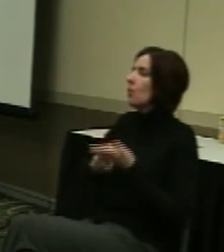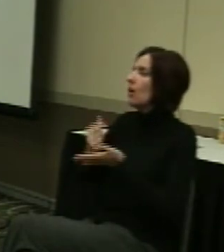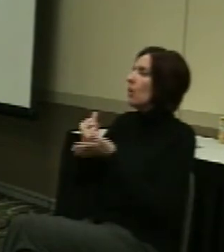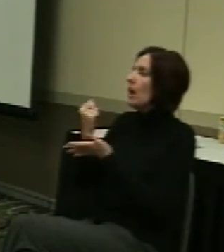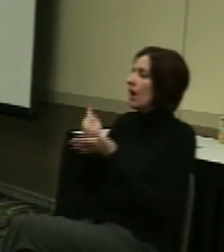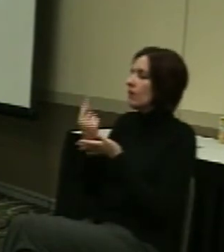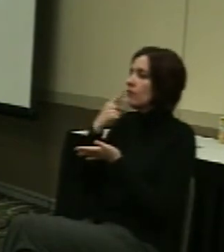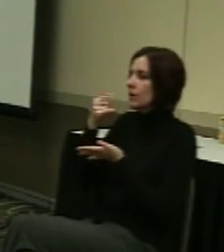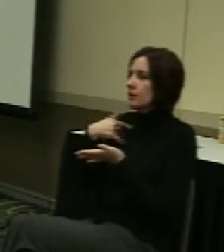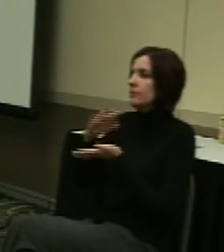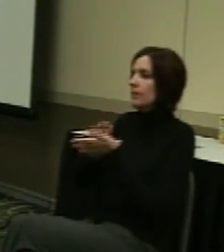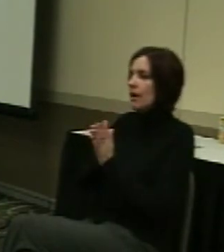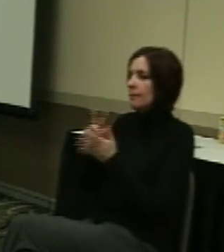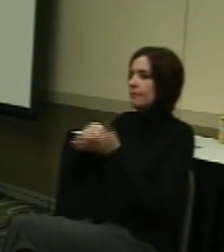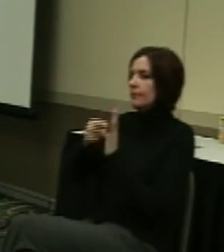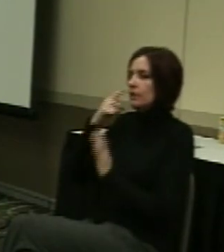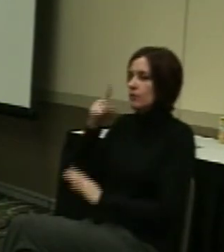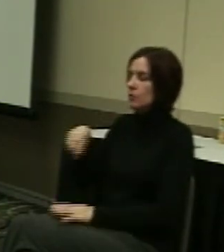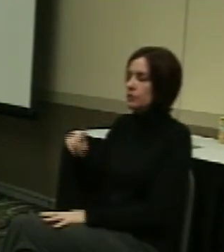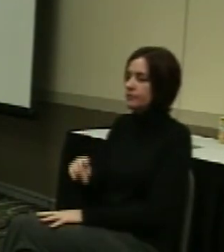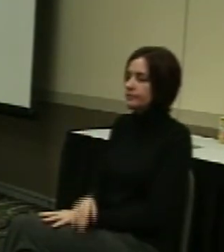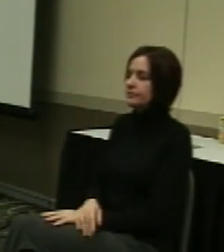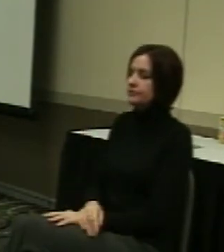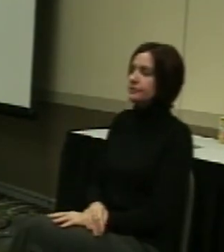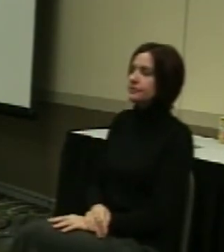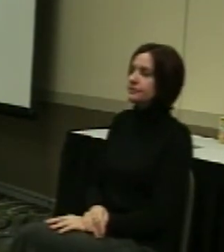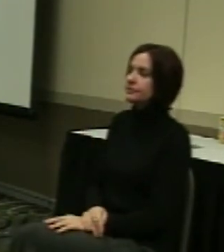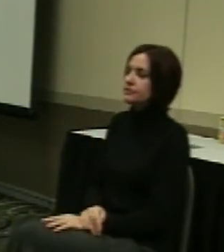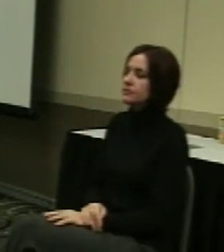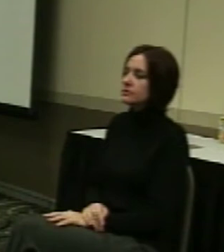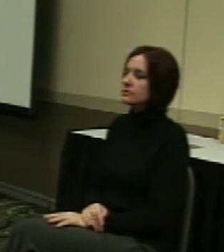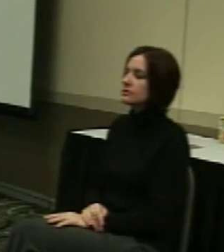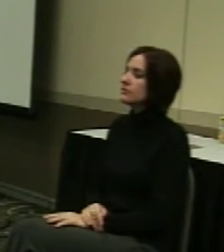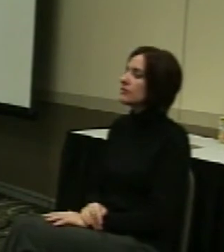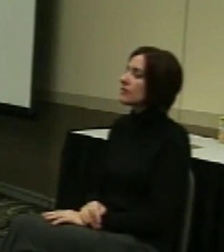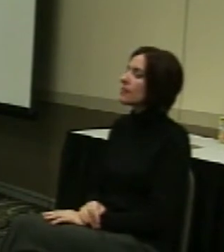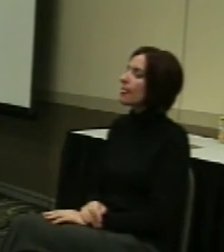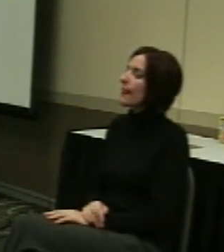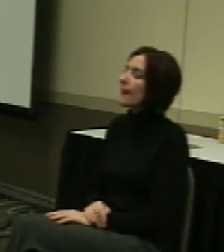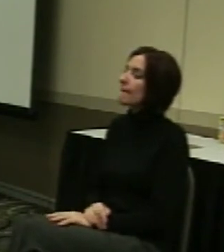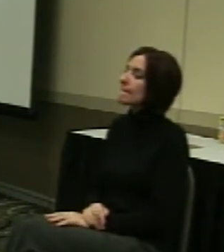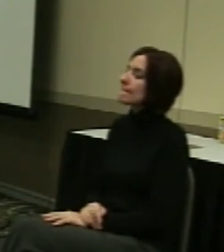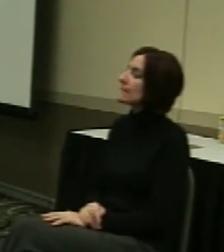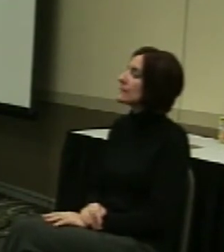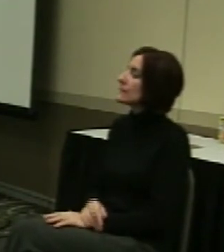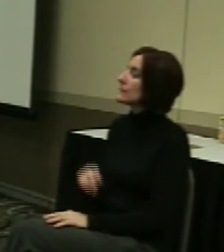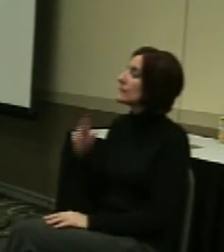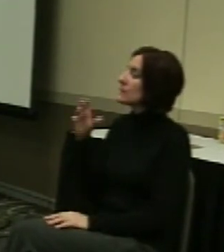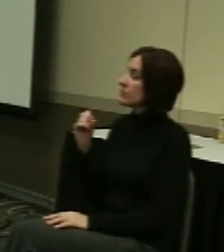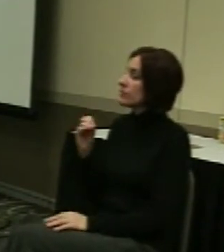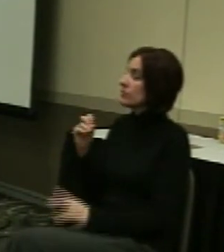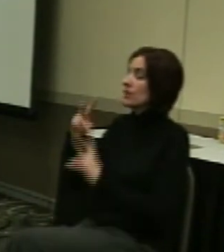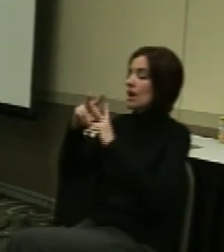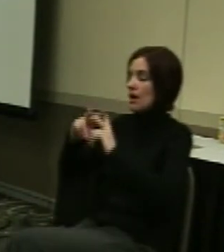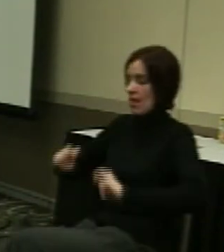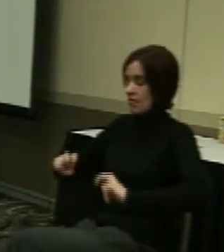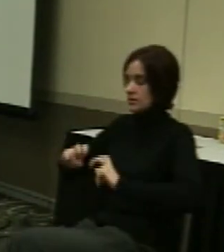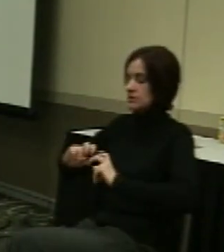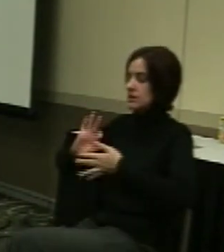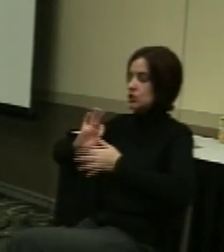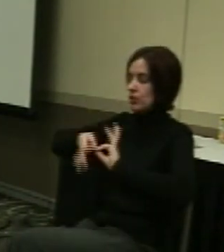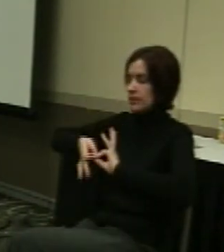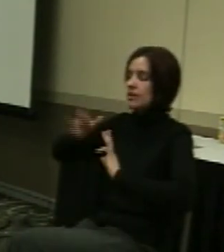get to ways to make this speak more clearly. So analysis and interpretation of what I just gave